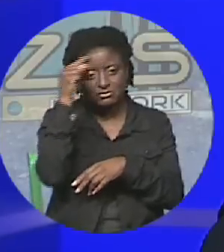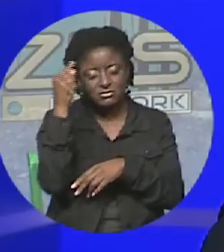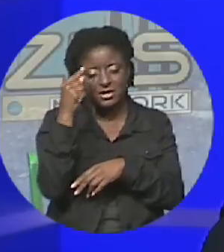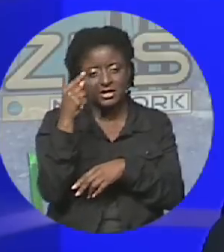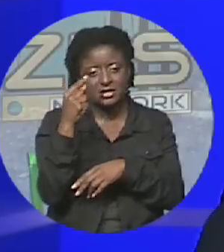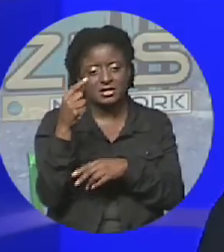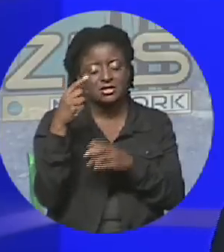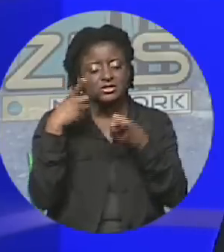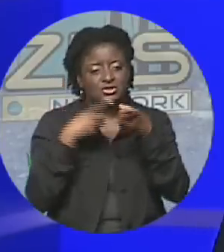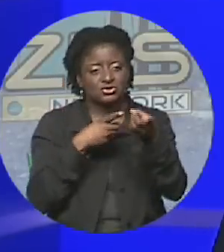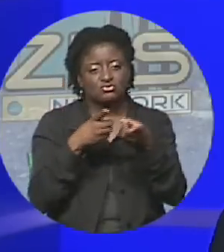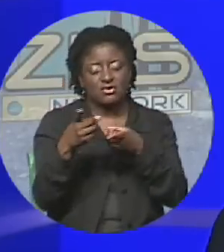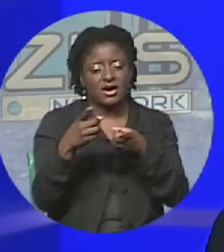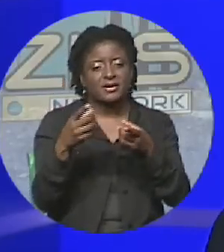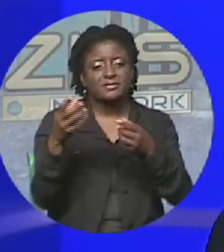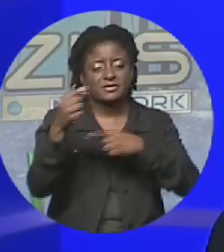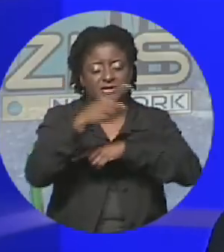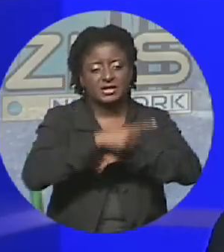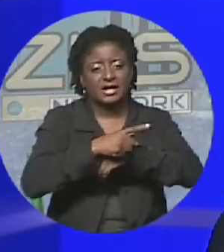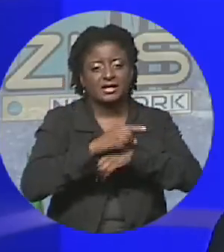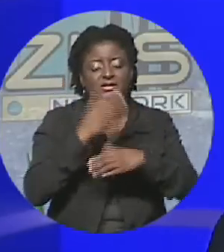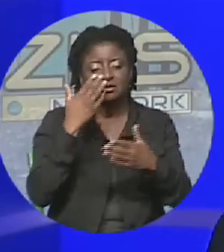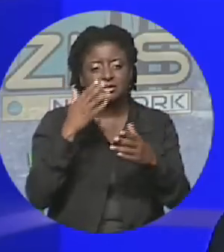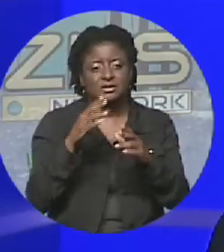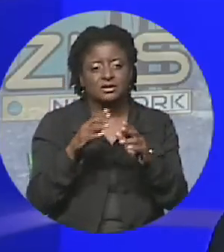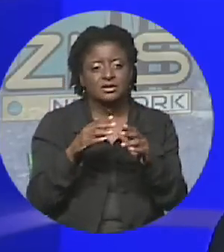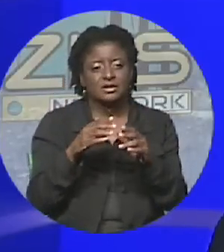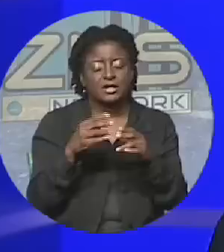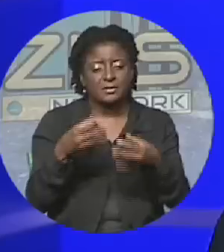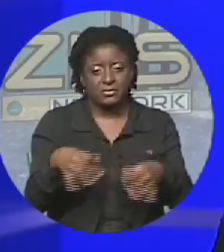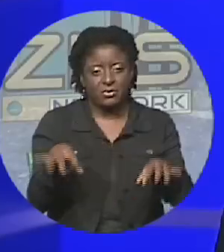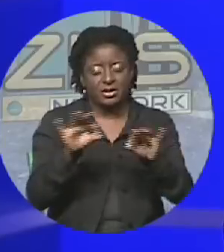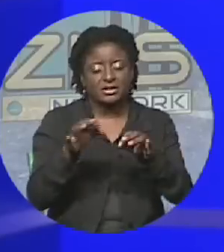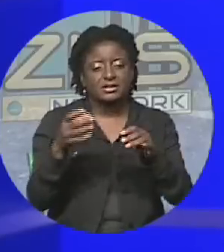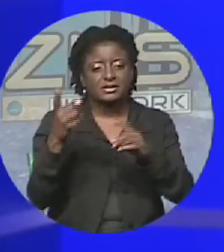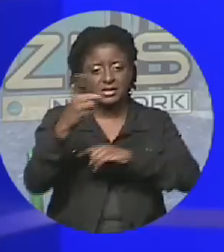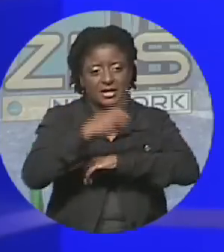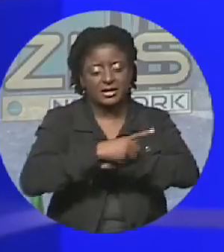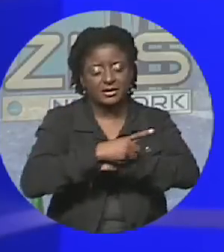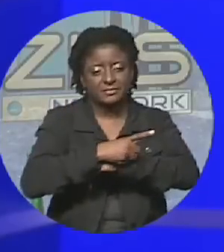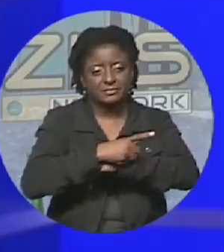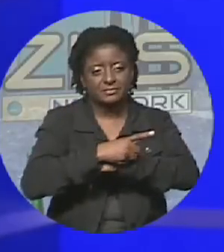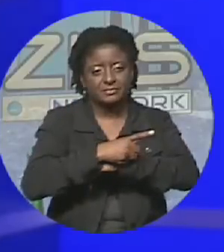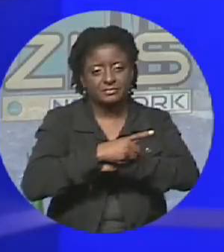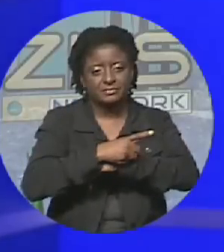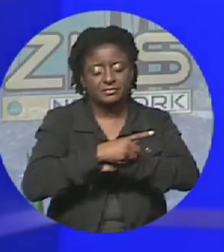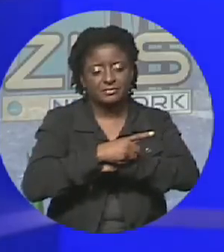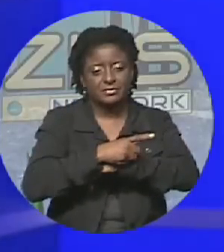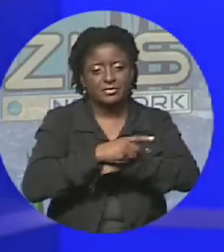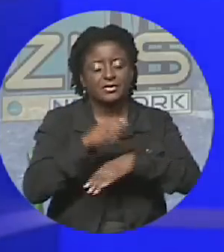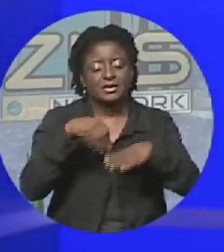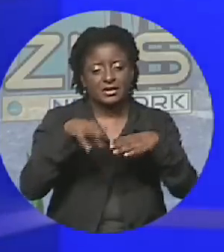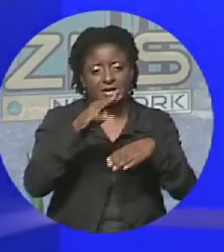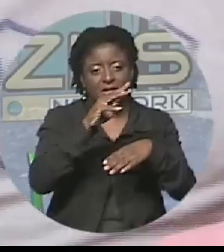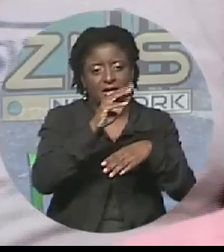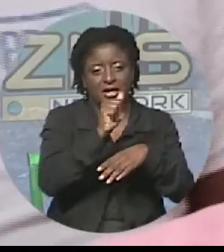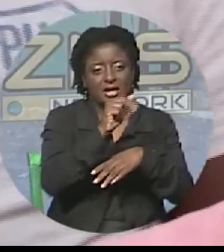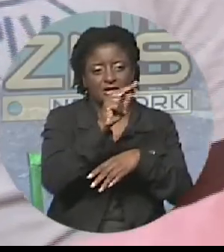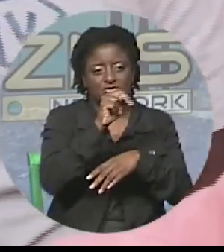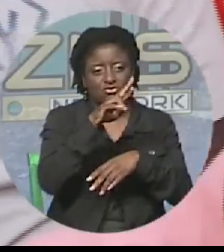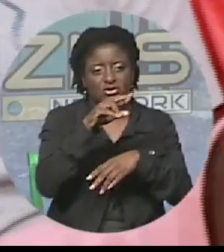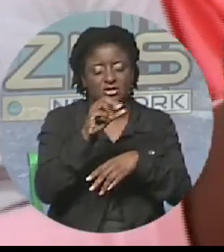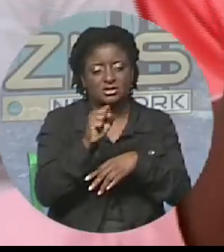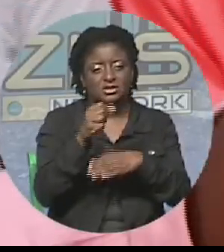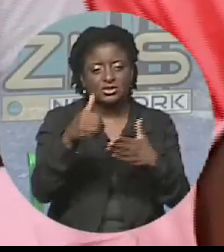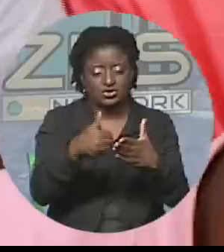even more enthusiastic about the new opportunity. Janae Noel Ferguson traveled to Andros this morning for the first day of classes. These